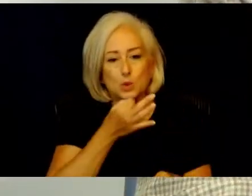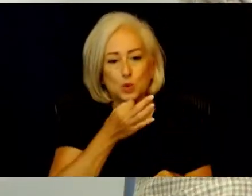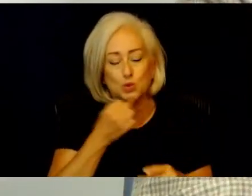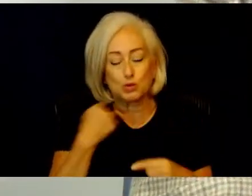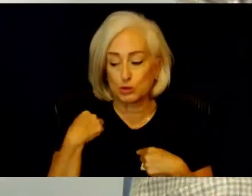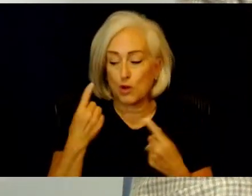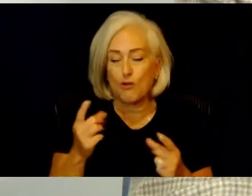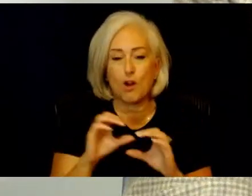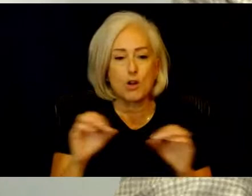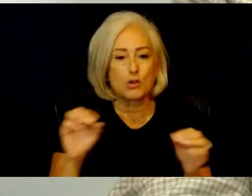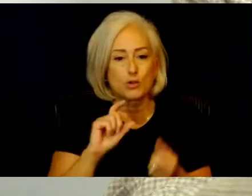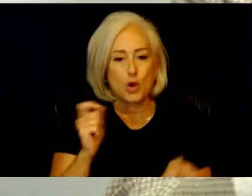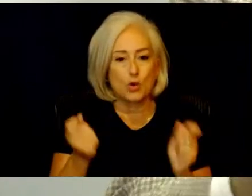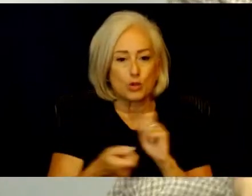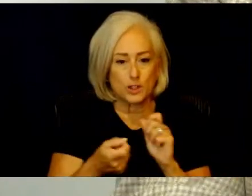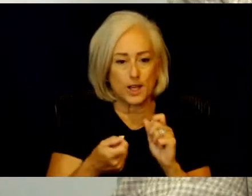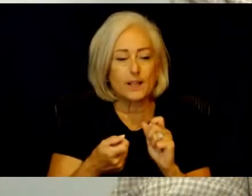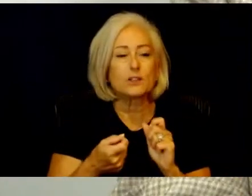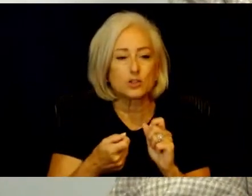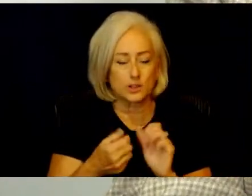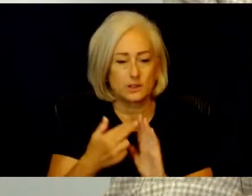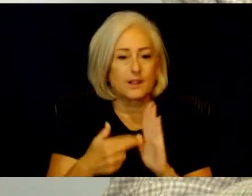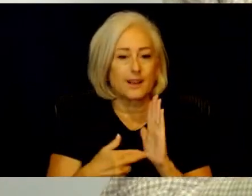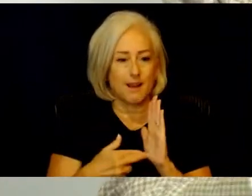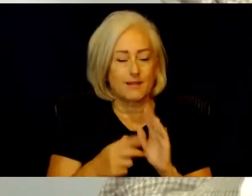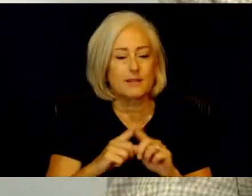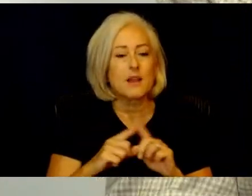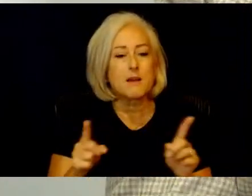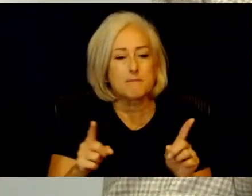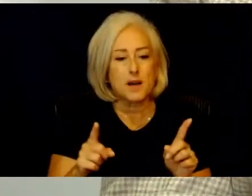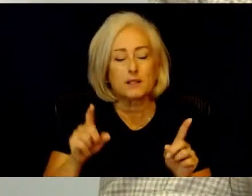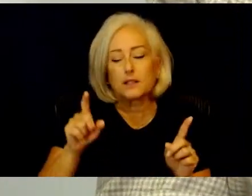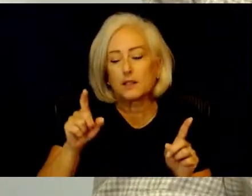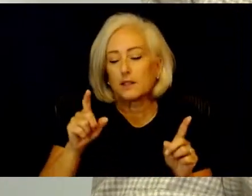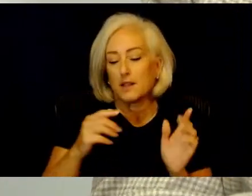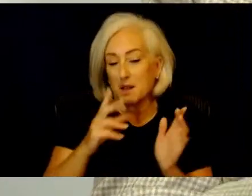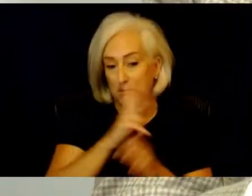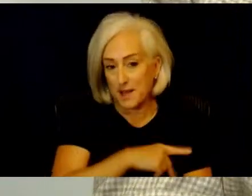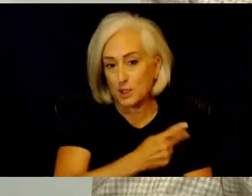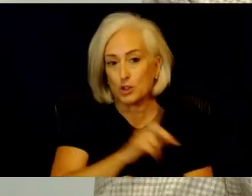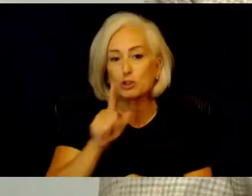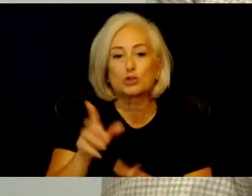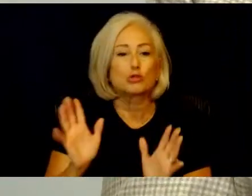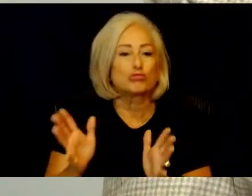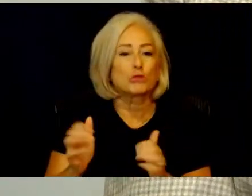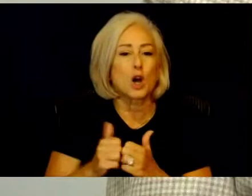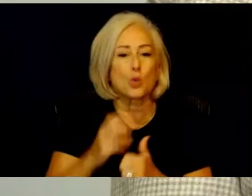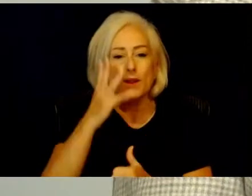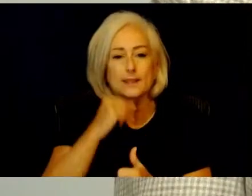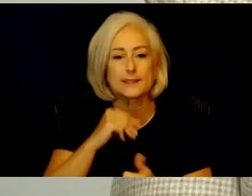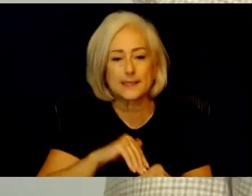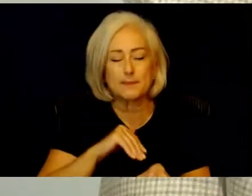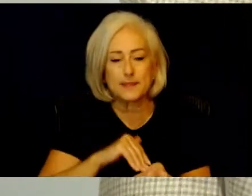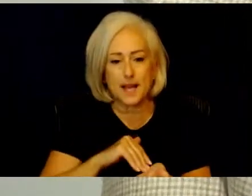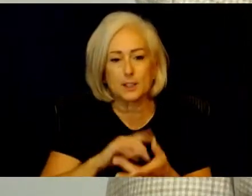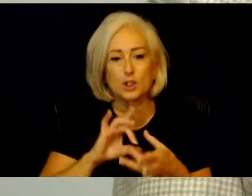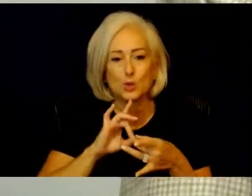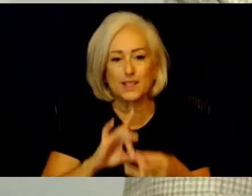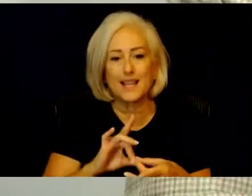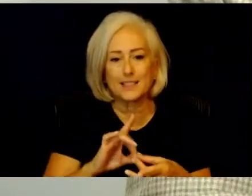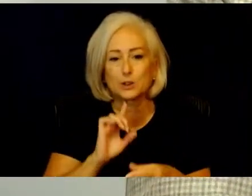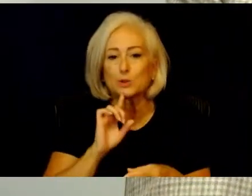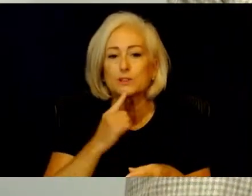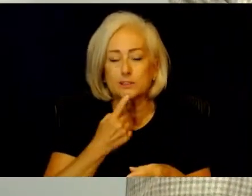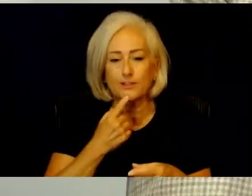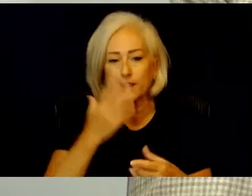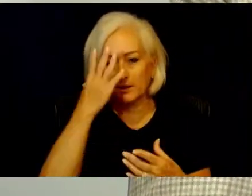still recalled, but I'll say that a patient should have a discussion with their sleep doctor based on the severity of the apnea. They may still benefit from using